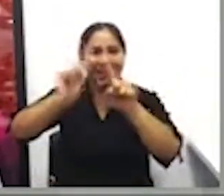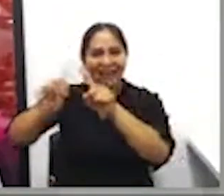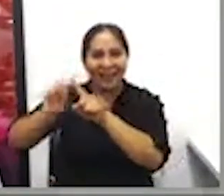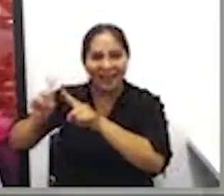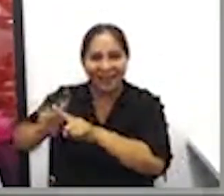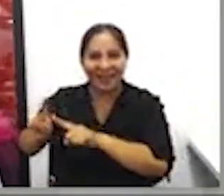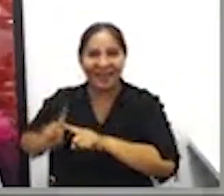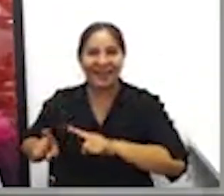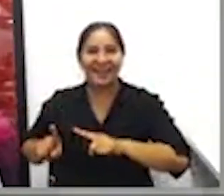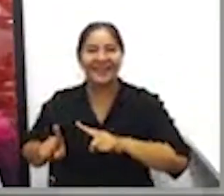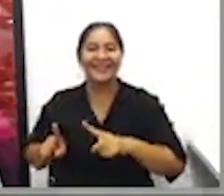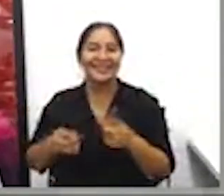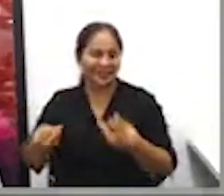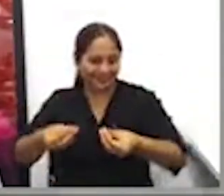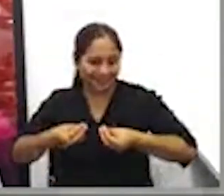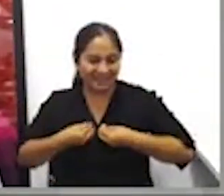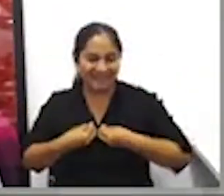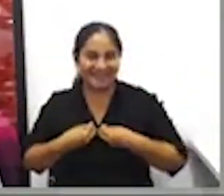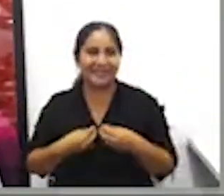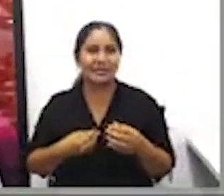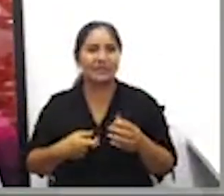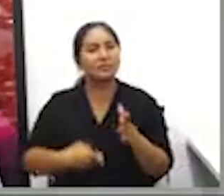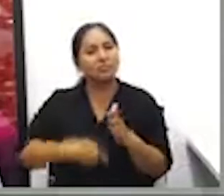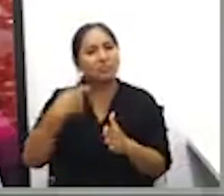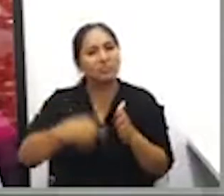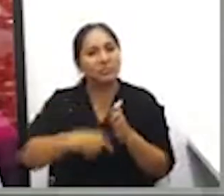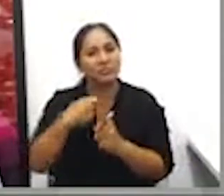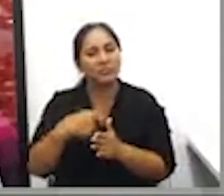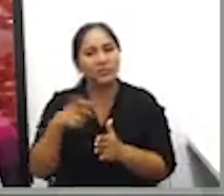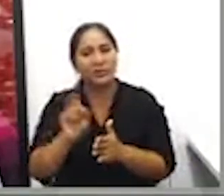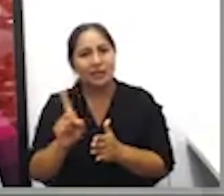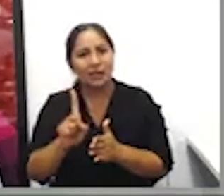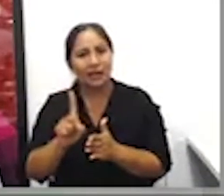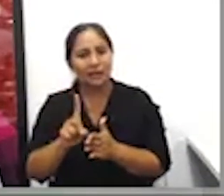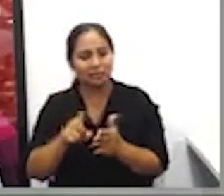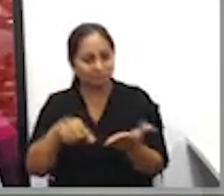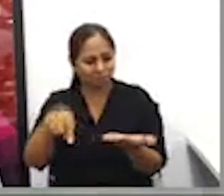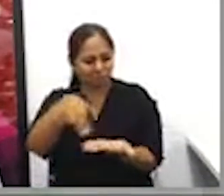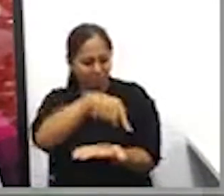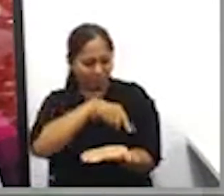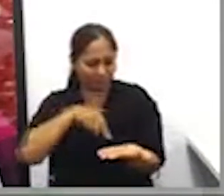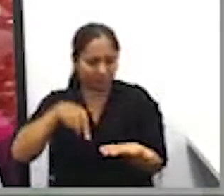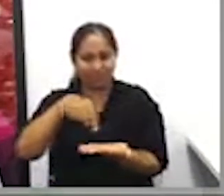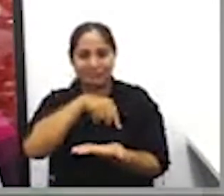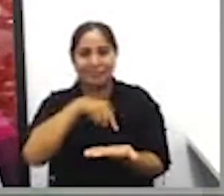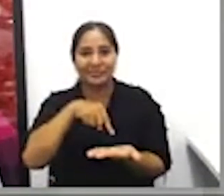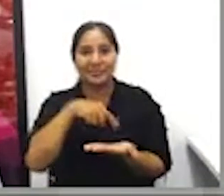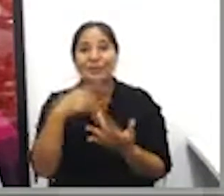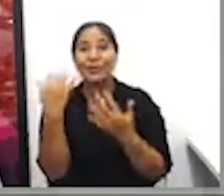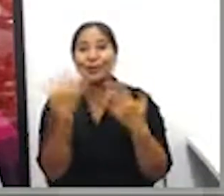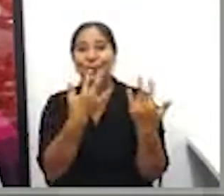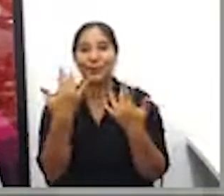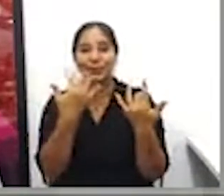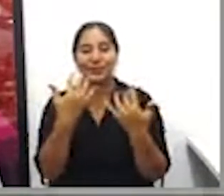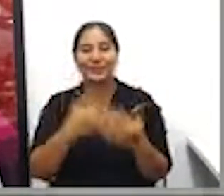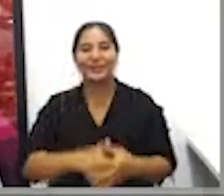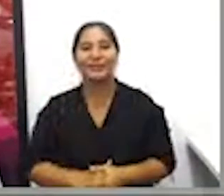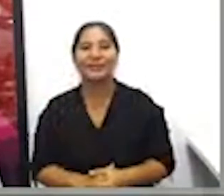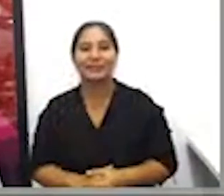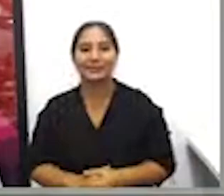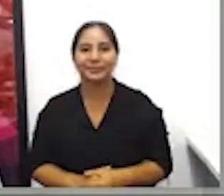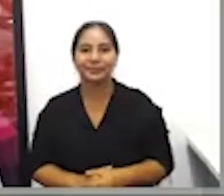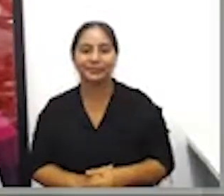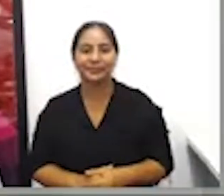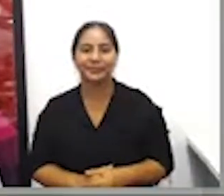foxes. And the reason for that is my nickname, which goes back to when I negotiated